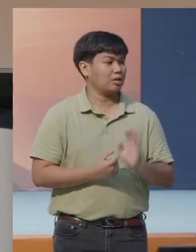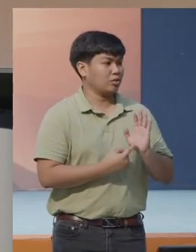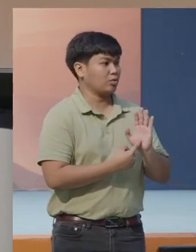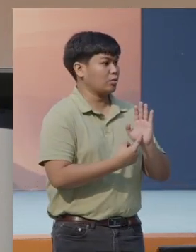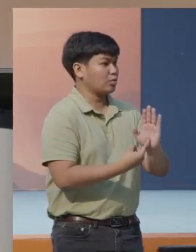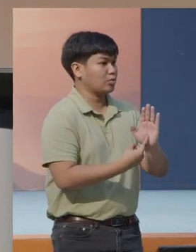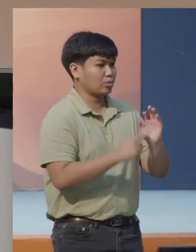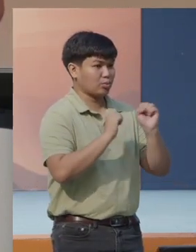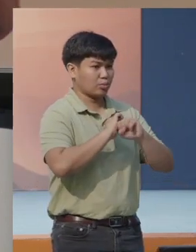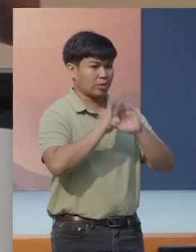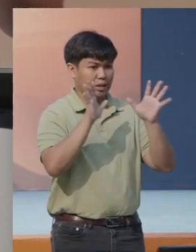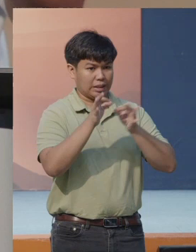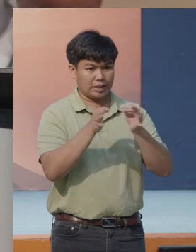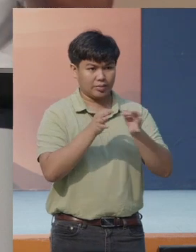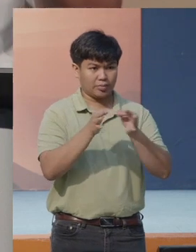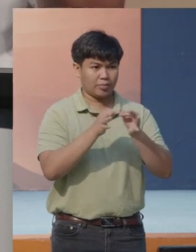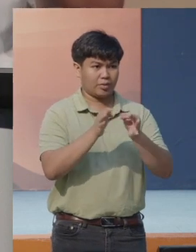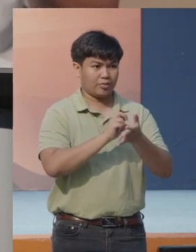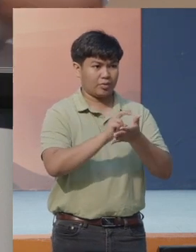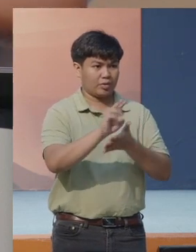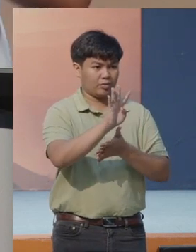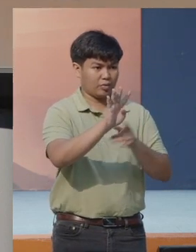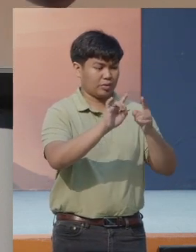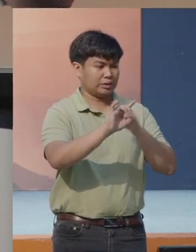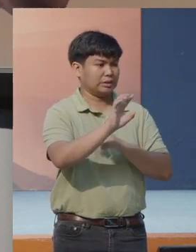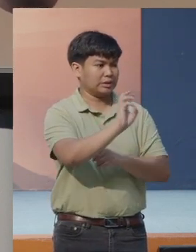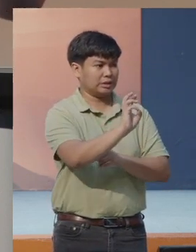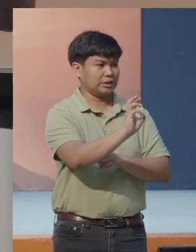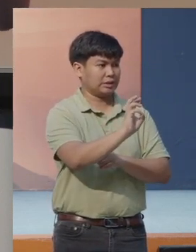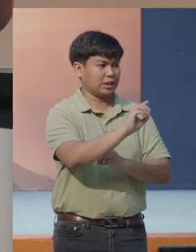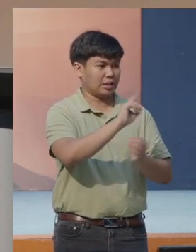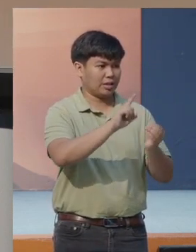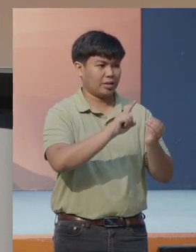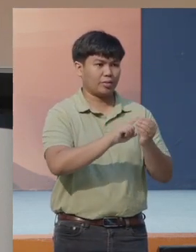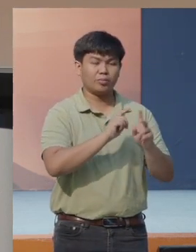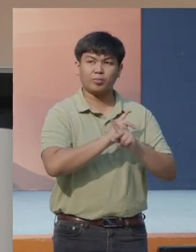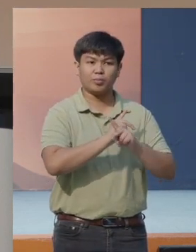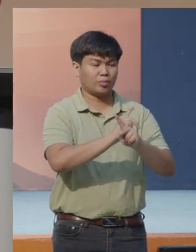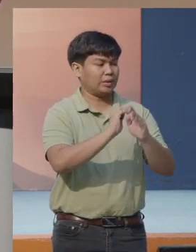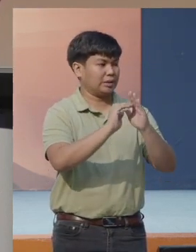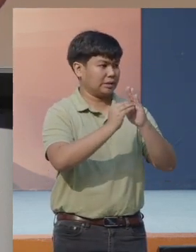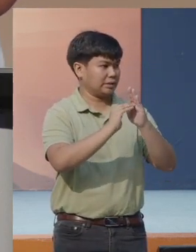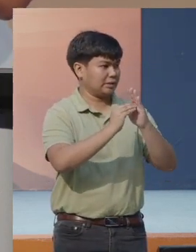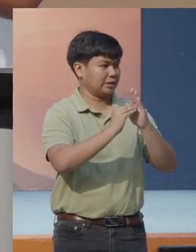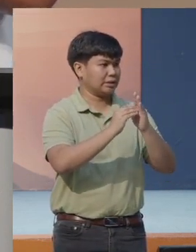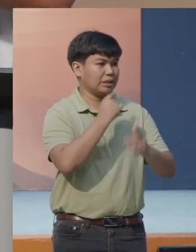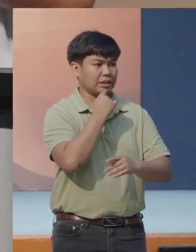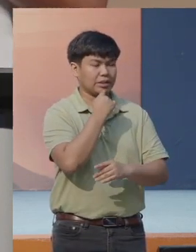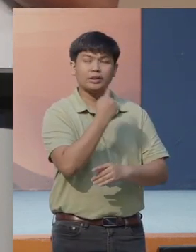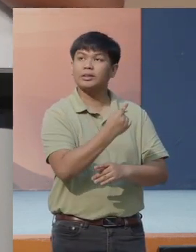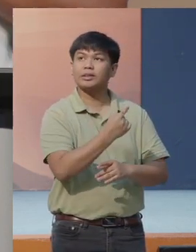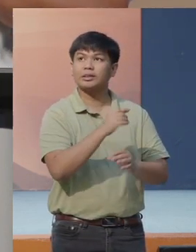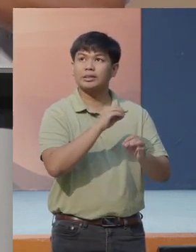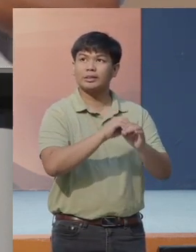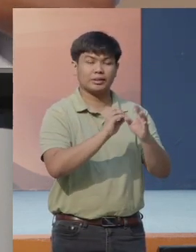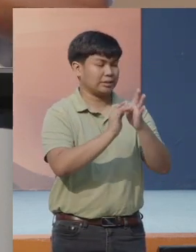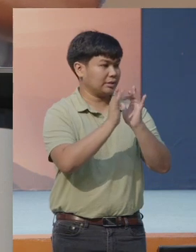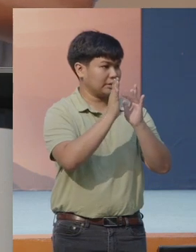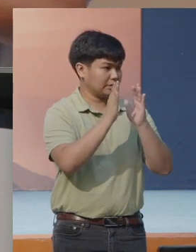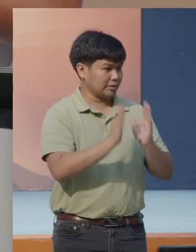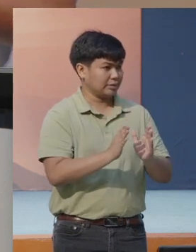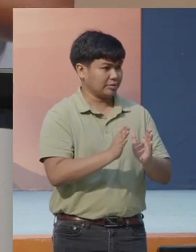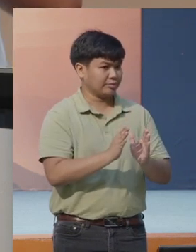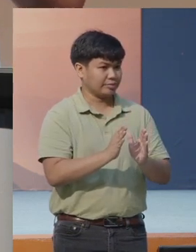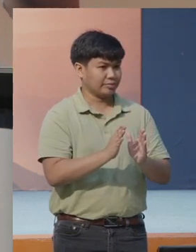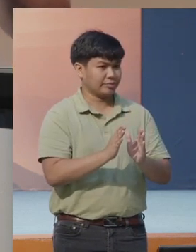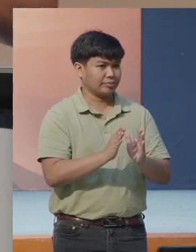lubos na maintindihan natin itong verses 4 to 6 at patungkol sa mga refugee cities, sabi sa